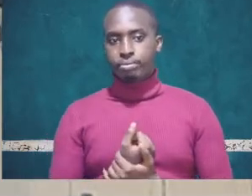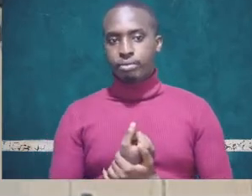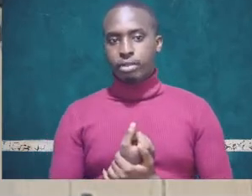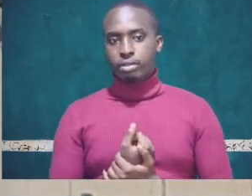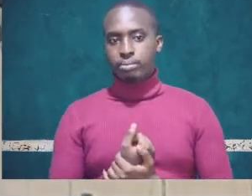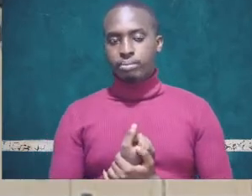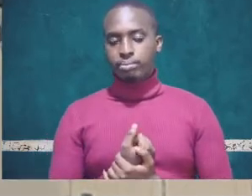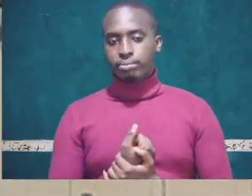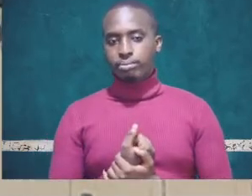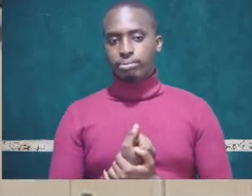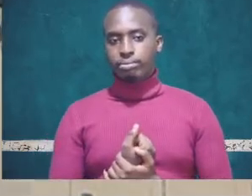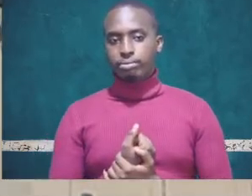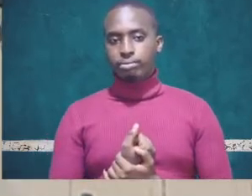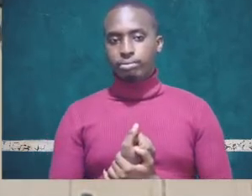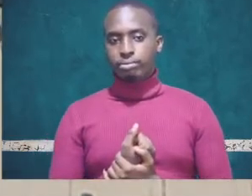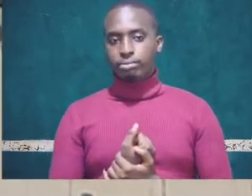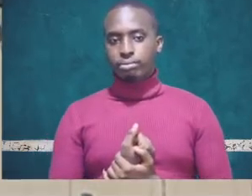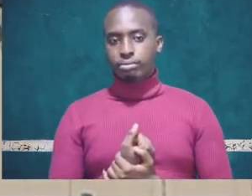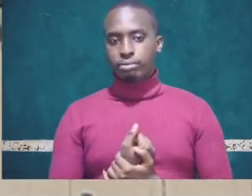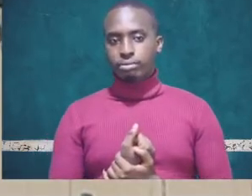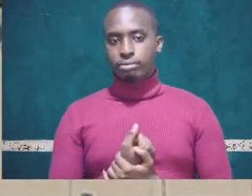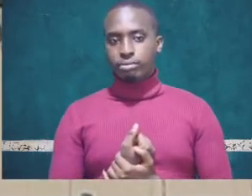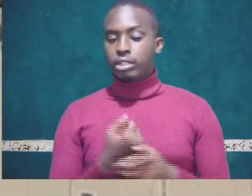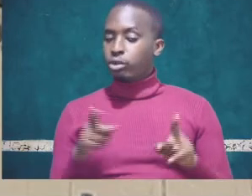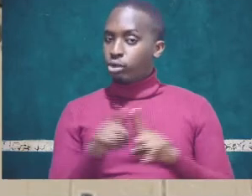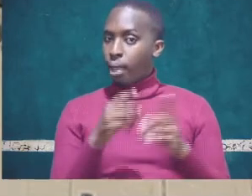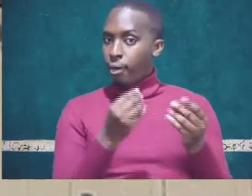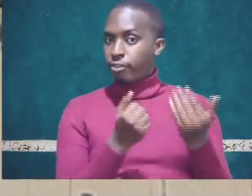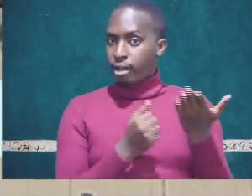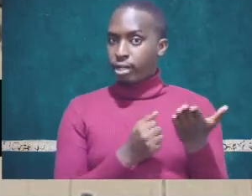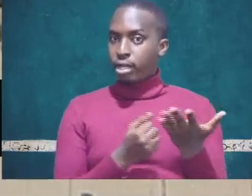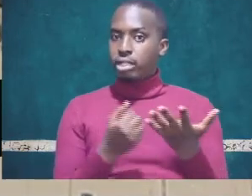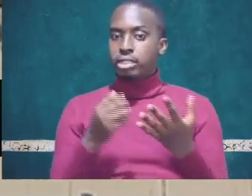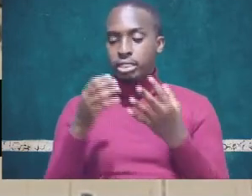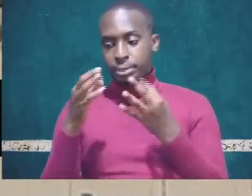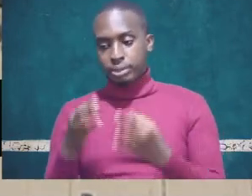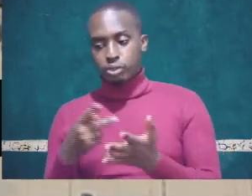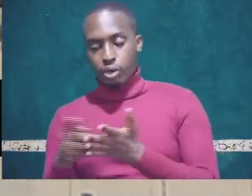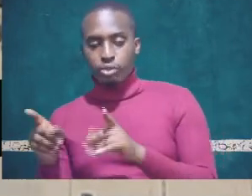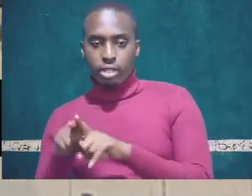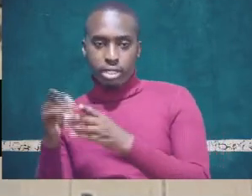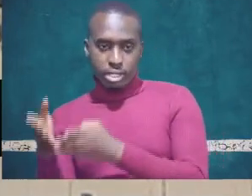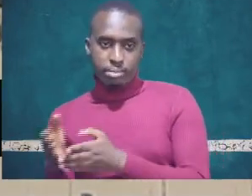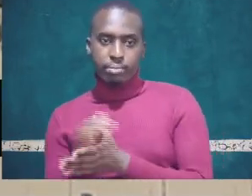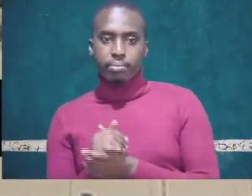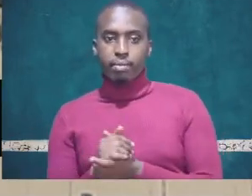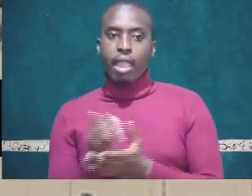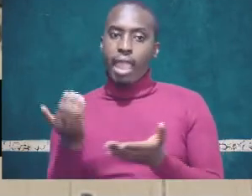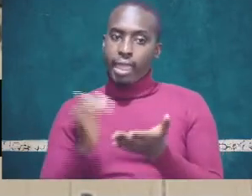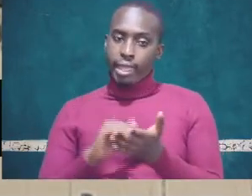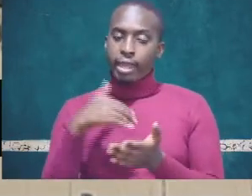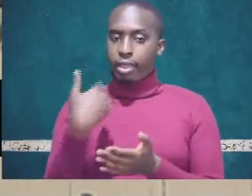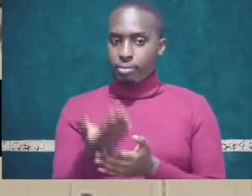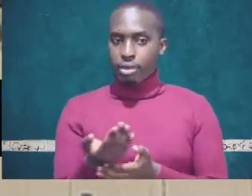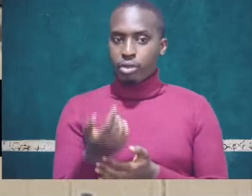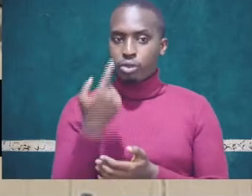named D1, or demand 1. At this price, quantity demanded is this. Now, again, let us assume